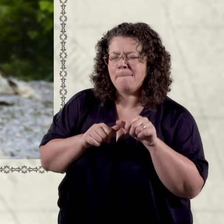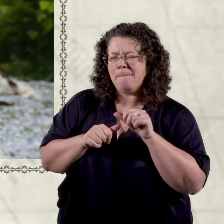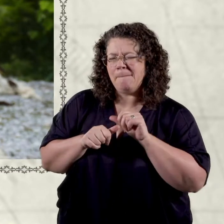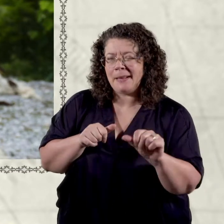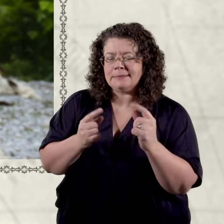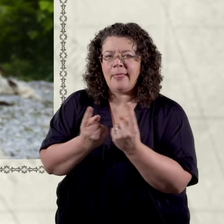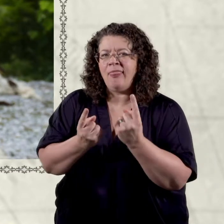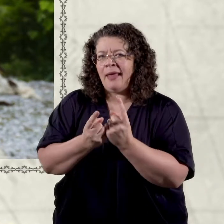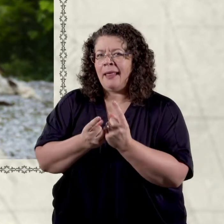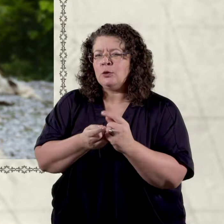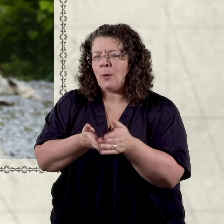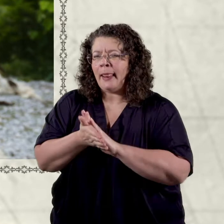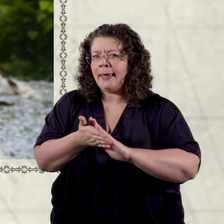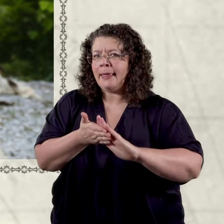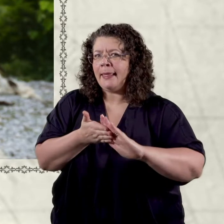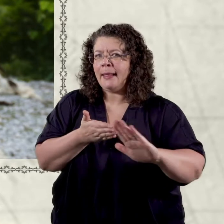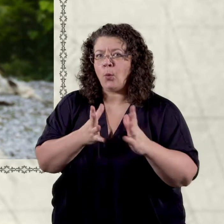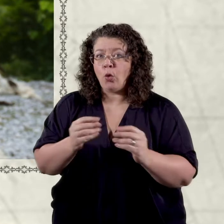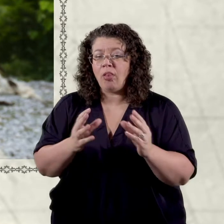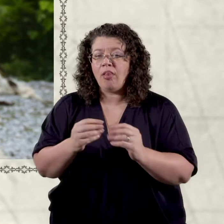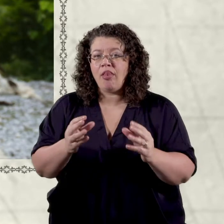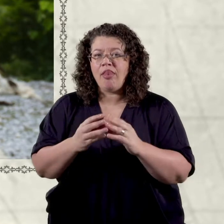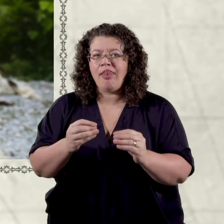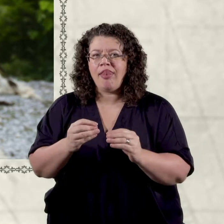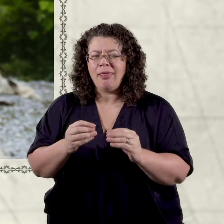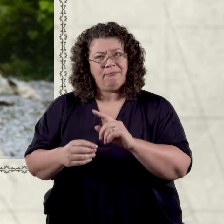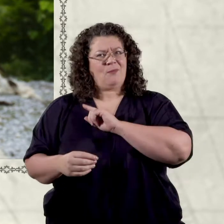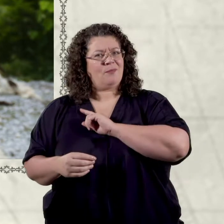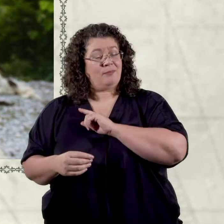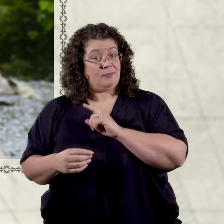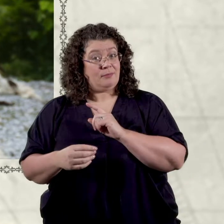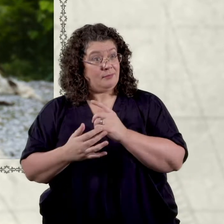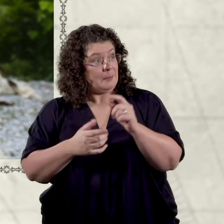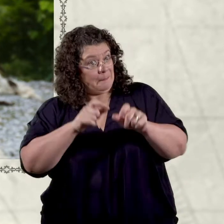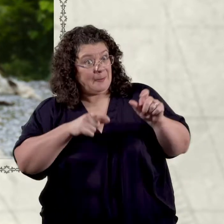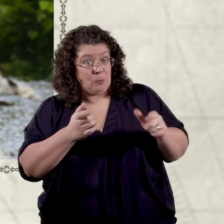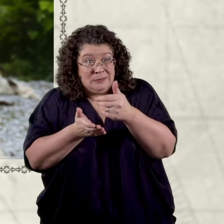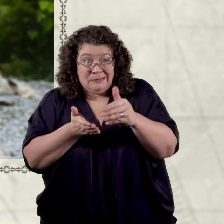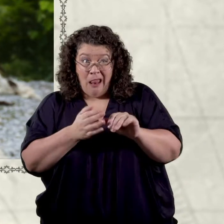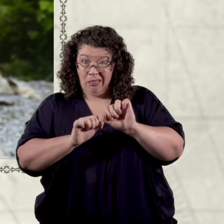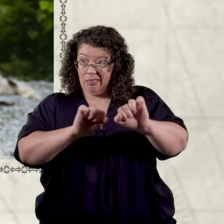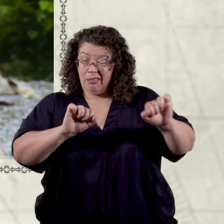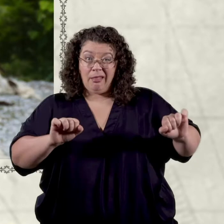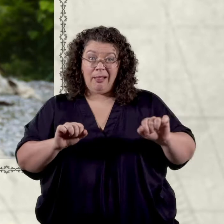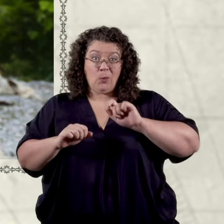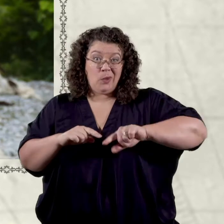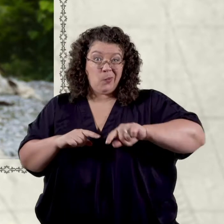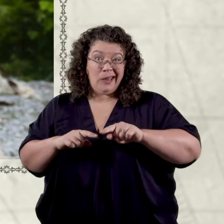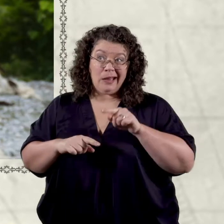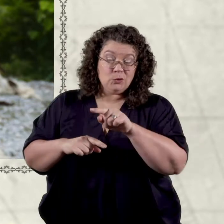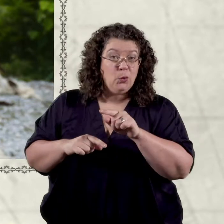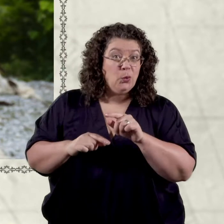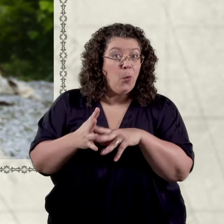Wee-wee was the best thing to clean wool. Because of this, people would sell their wee-wee onto the